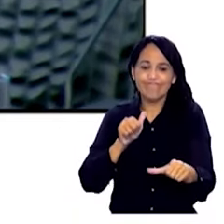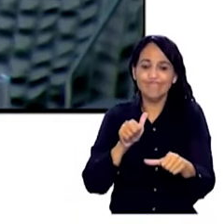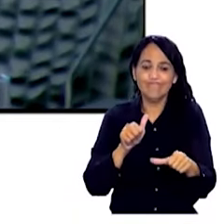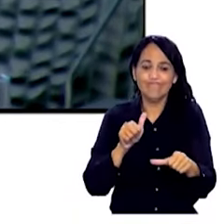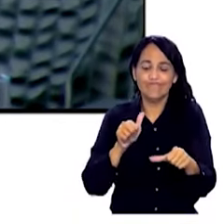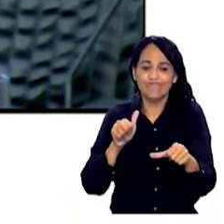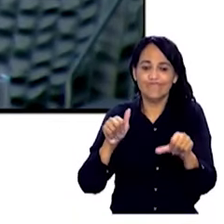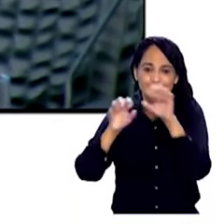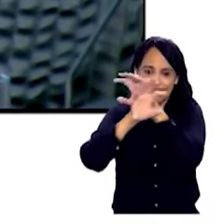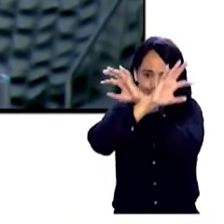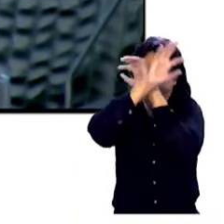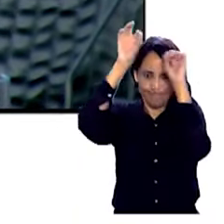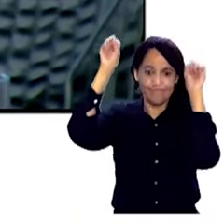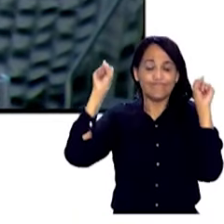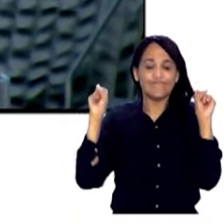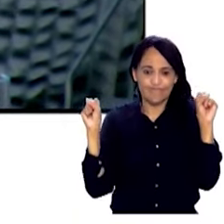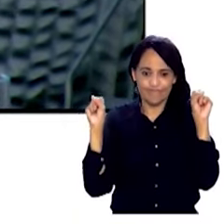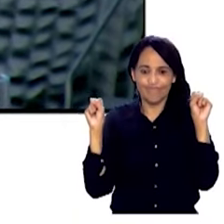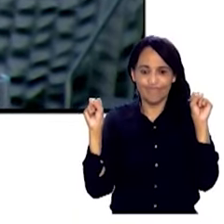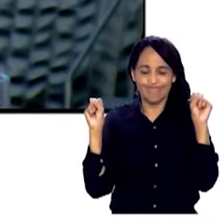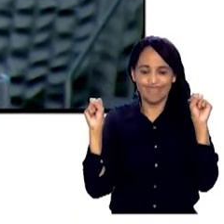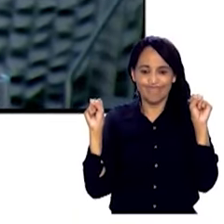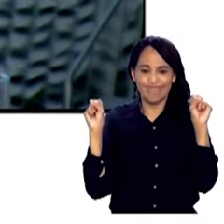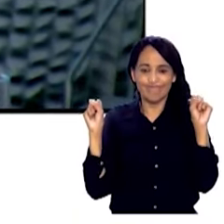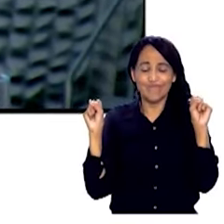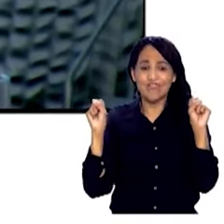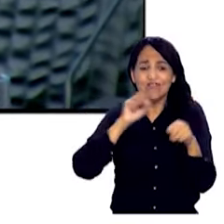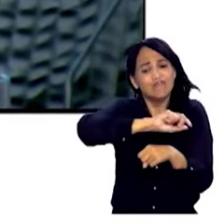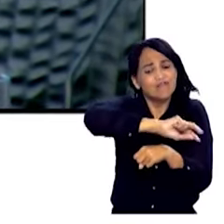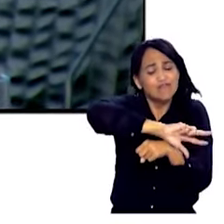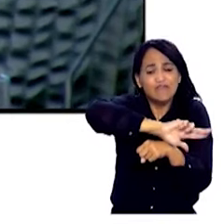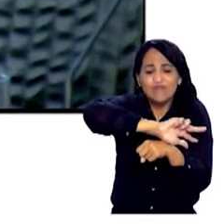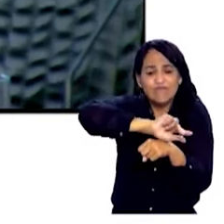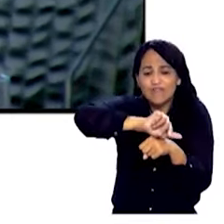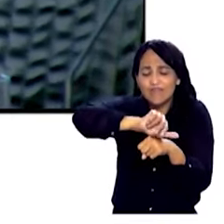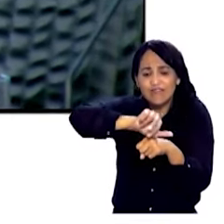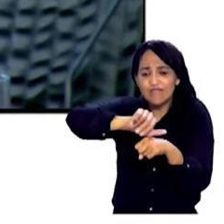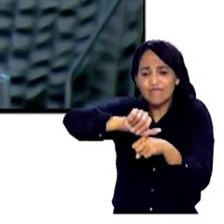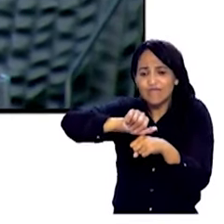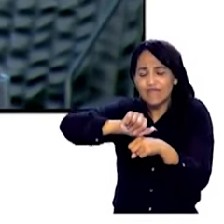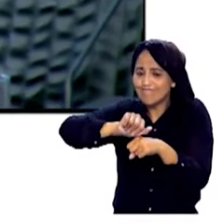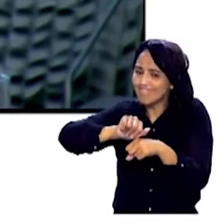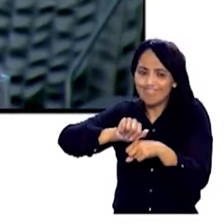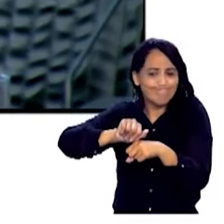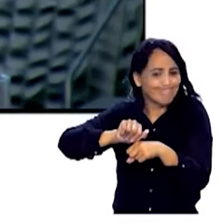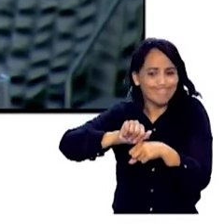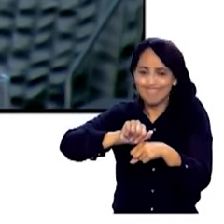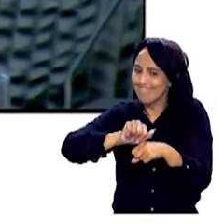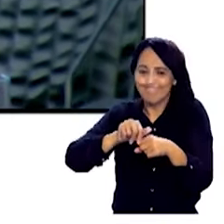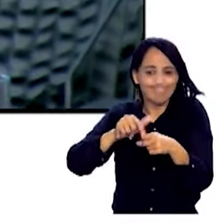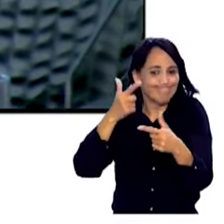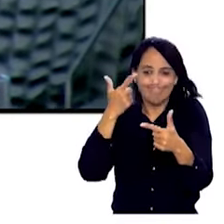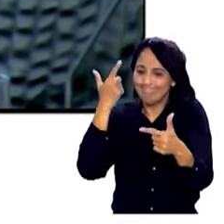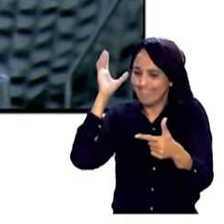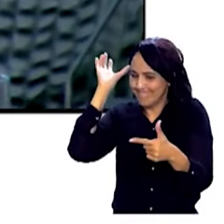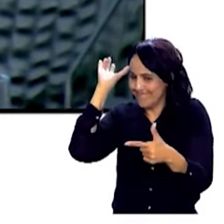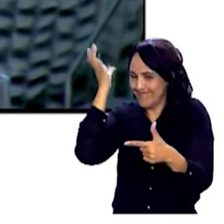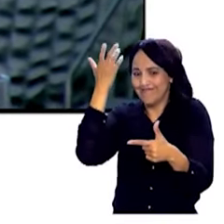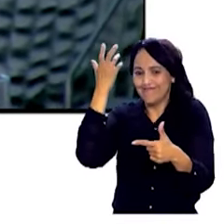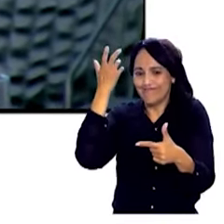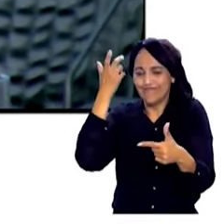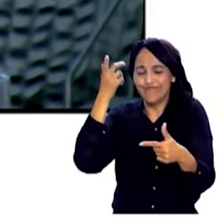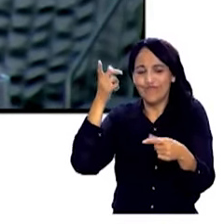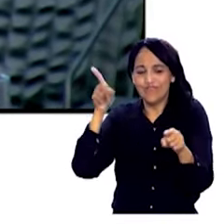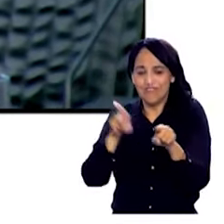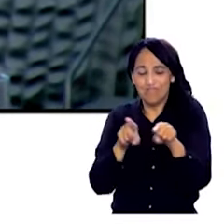response to legitimate ethics criticisms has cultivated an air of smug out of touch Elm